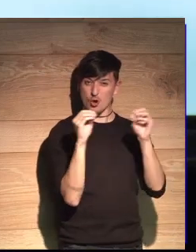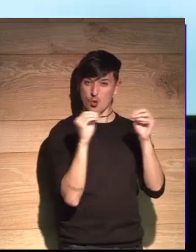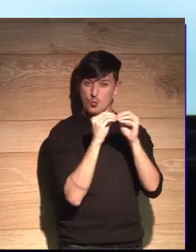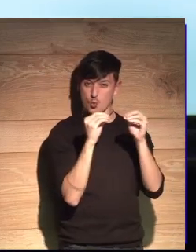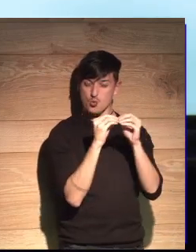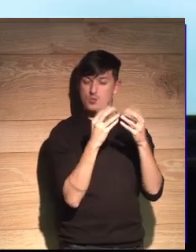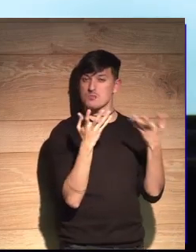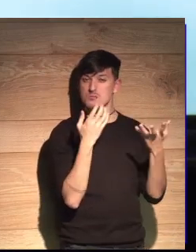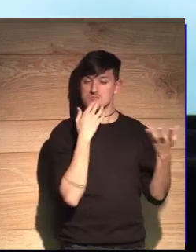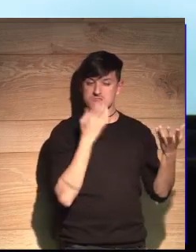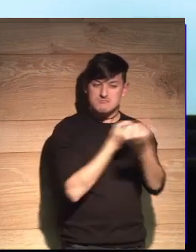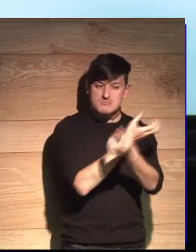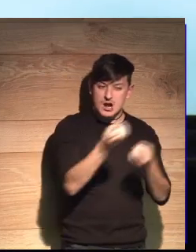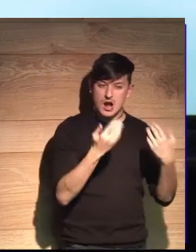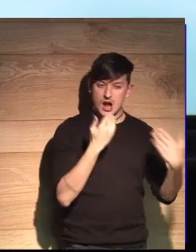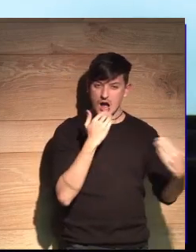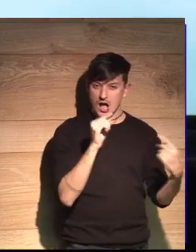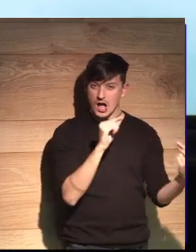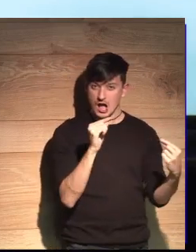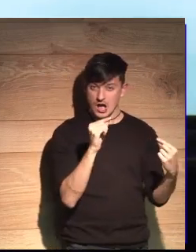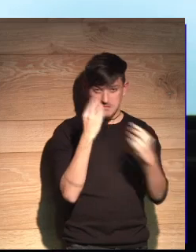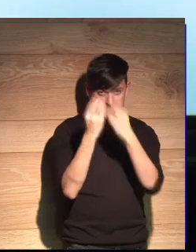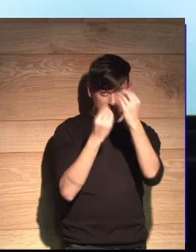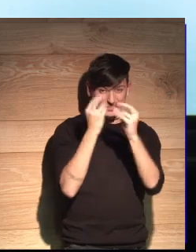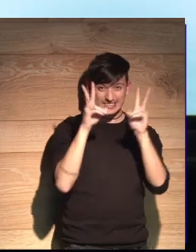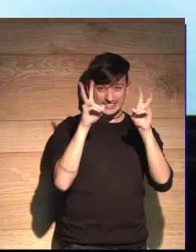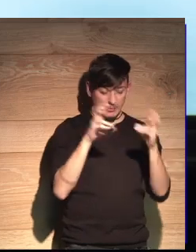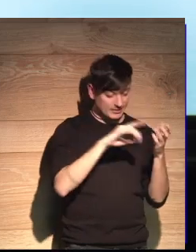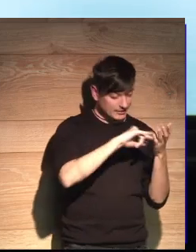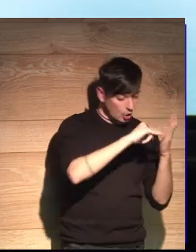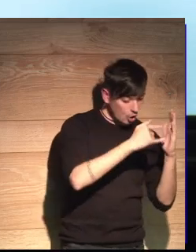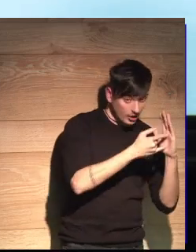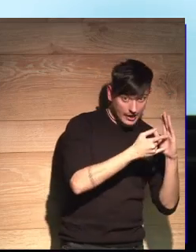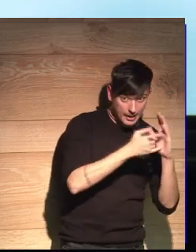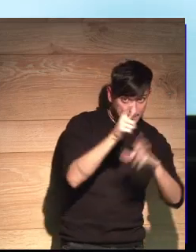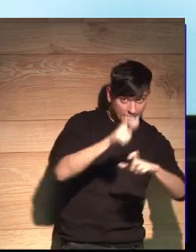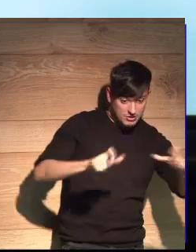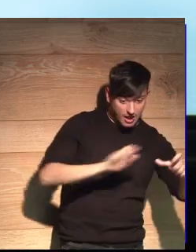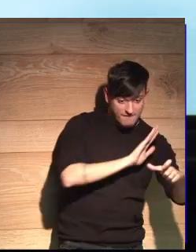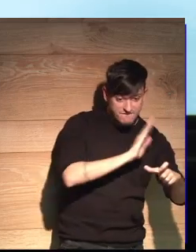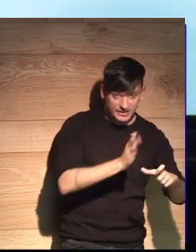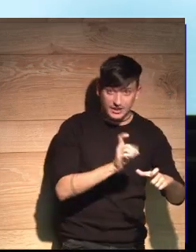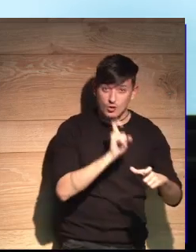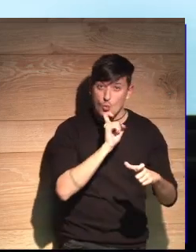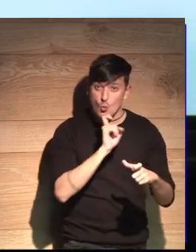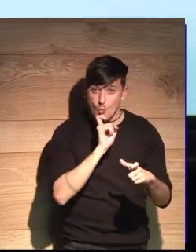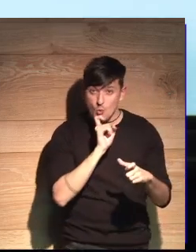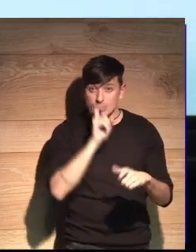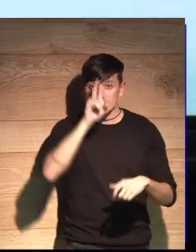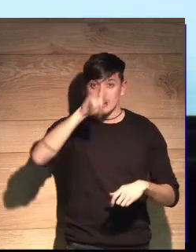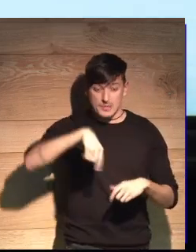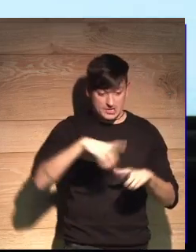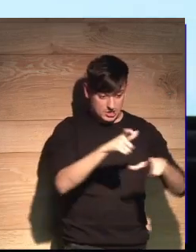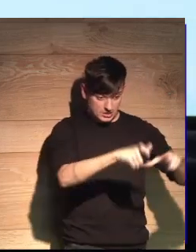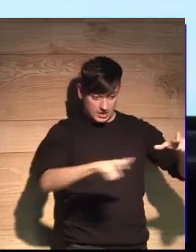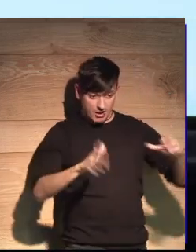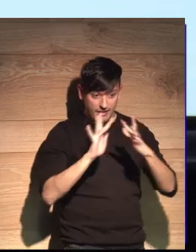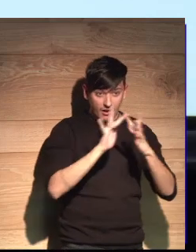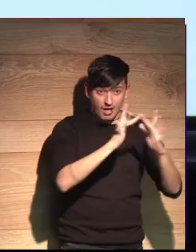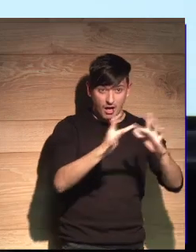to debate and to think about, as you will see, how technology is affecting people and how we